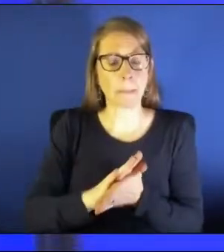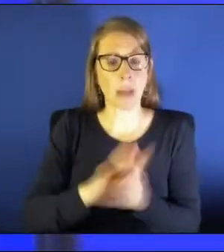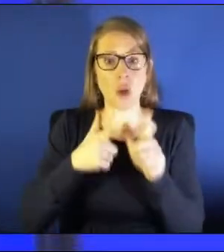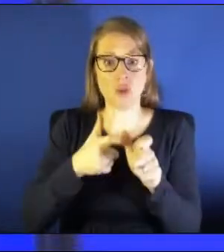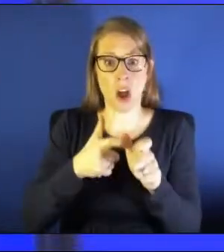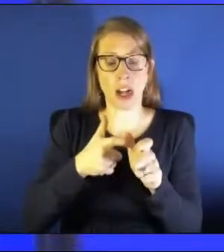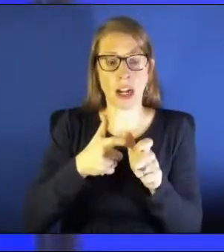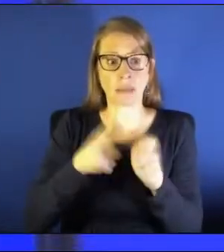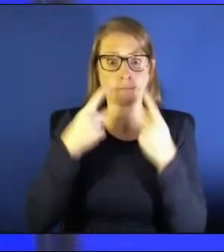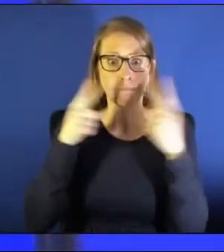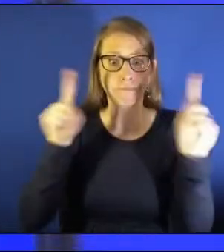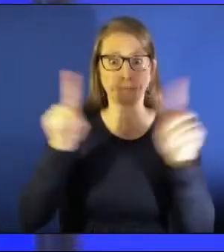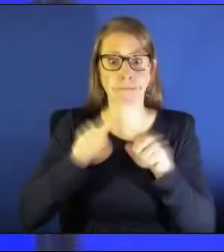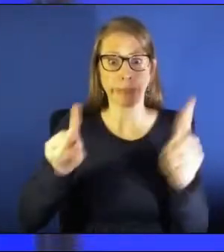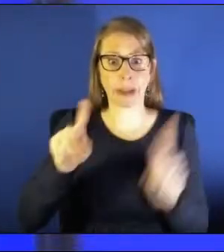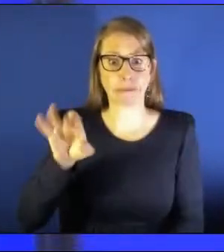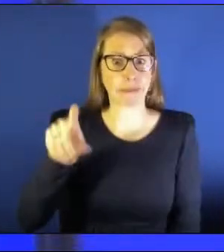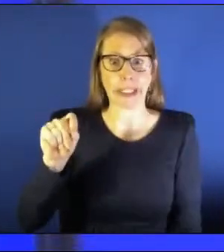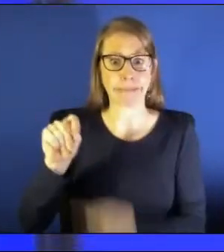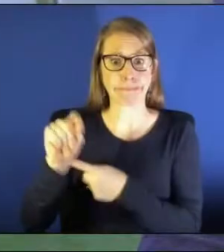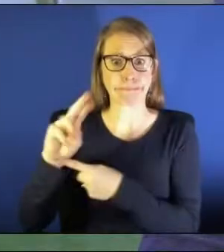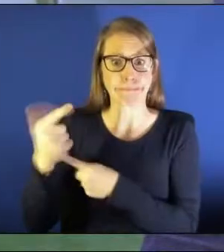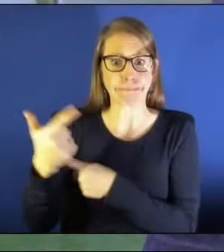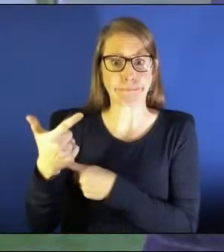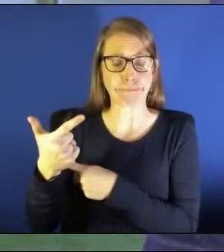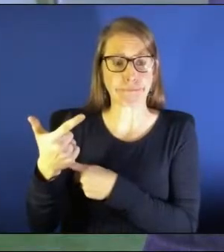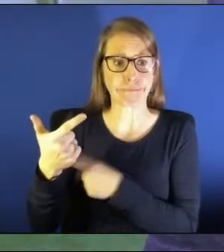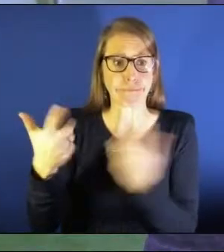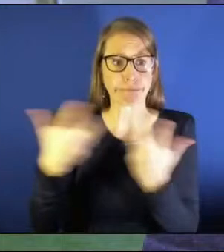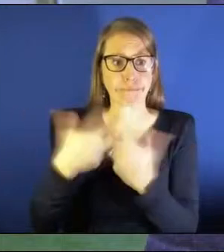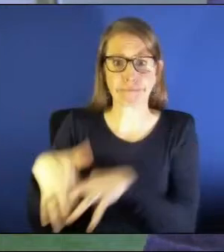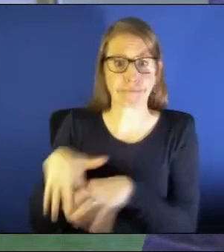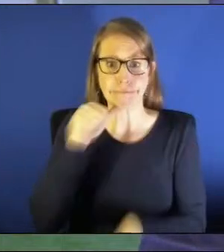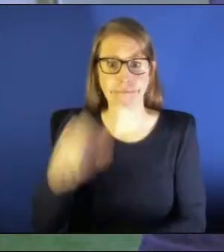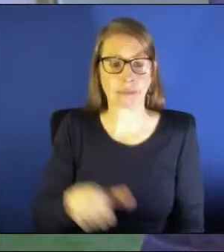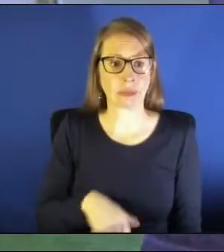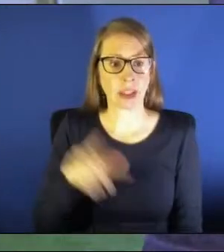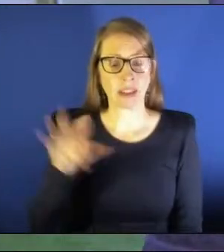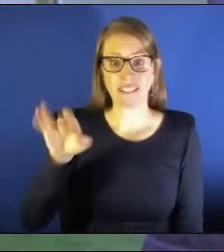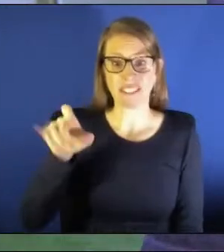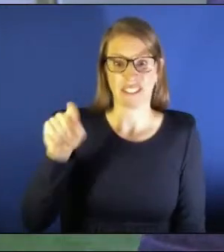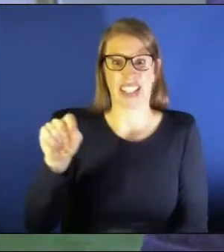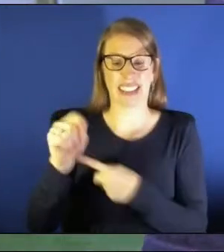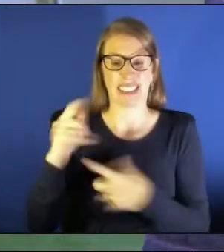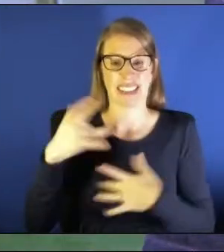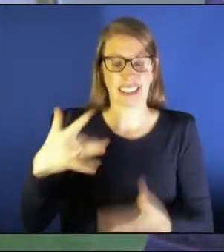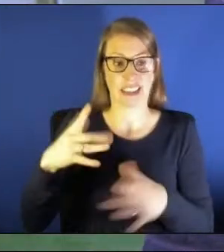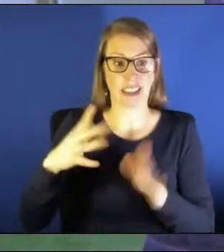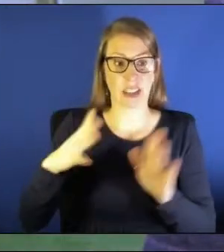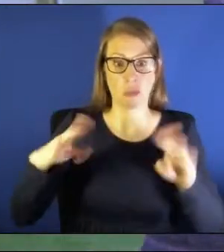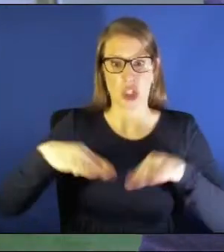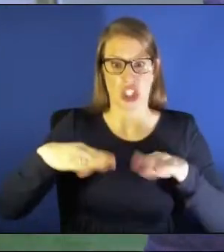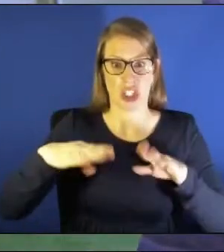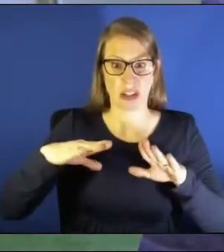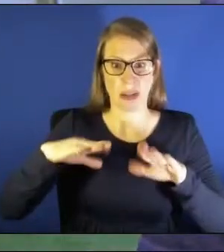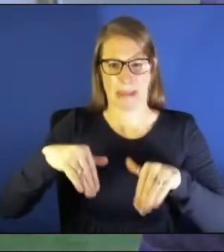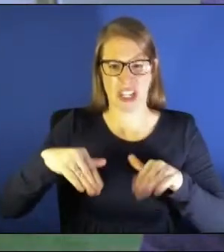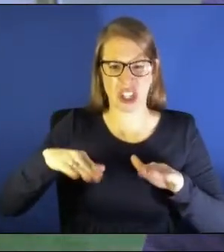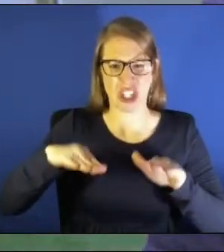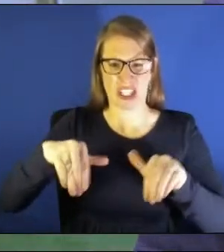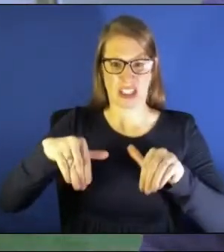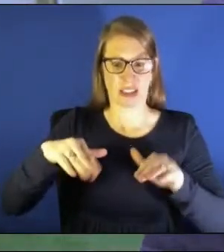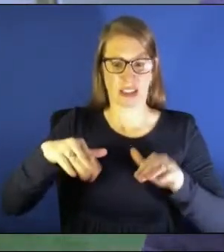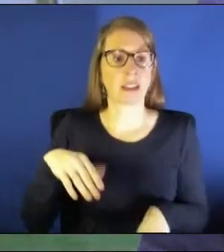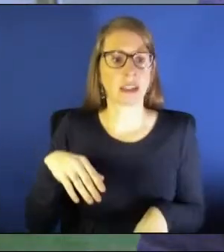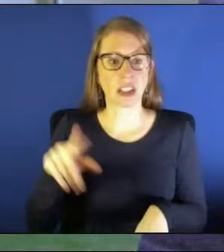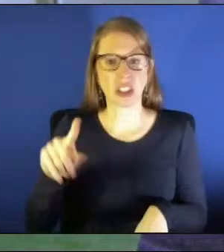but your feet simply aren't having it. My feet tend to push in. My toes used to